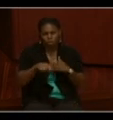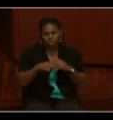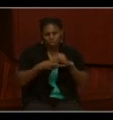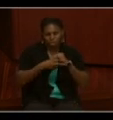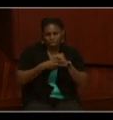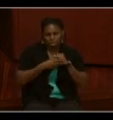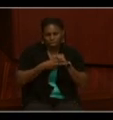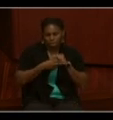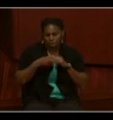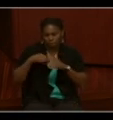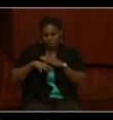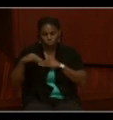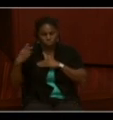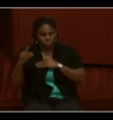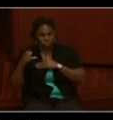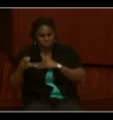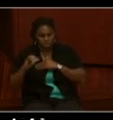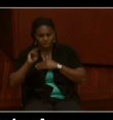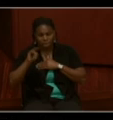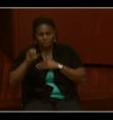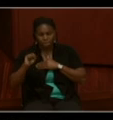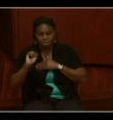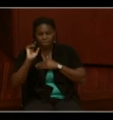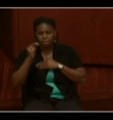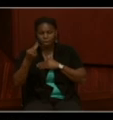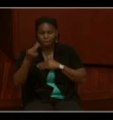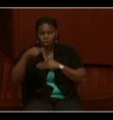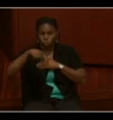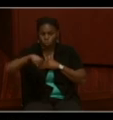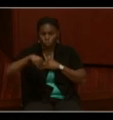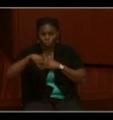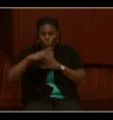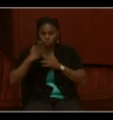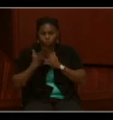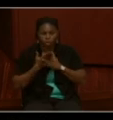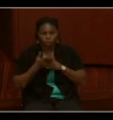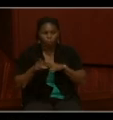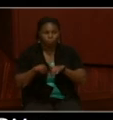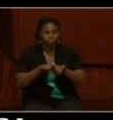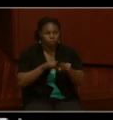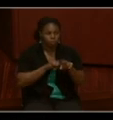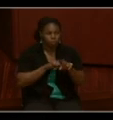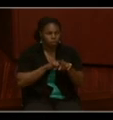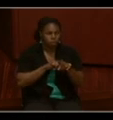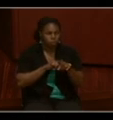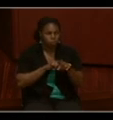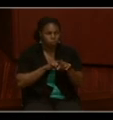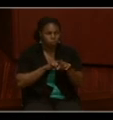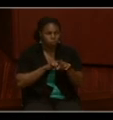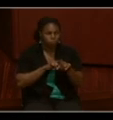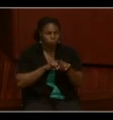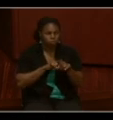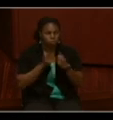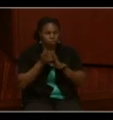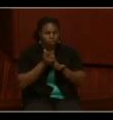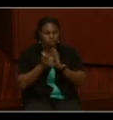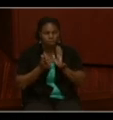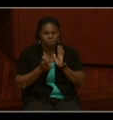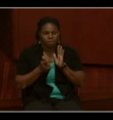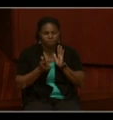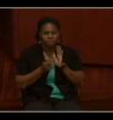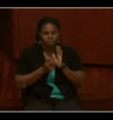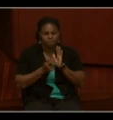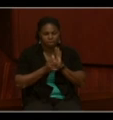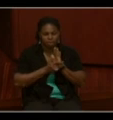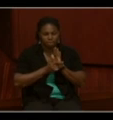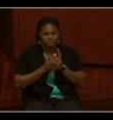in Washington, D.C., the INS headquarters files, as well as files that are still legally maintained by what's now